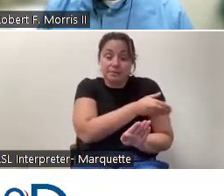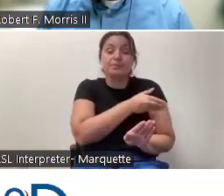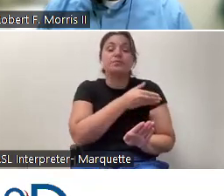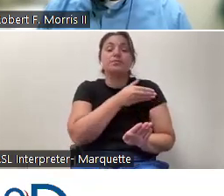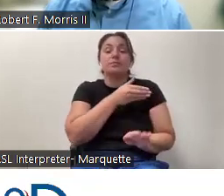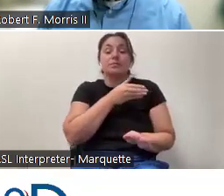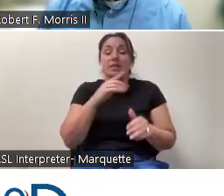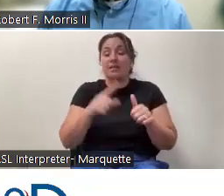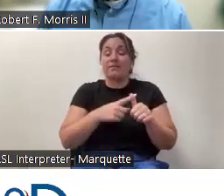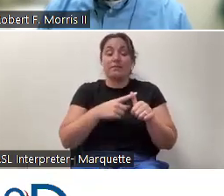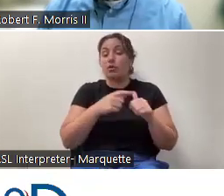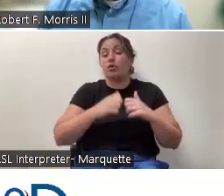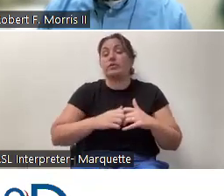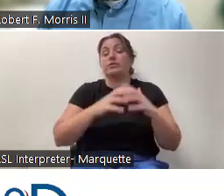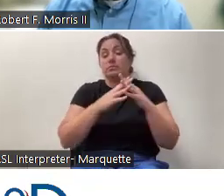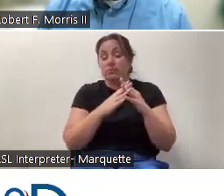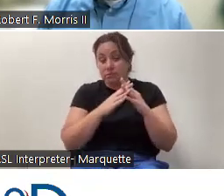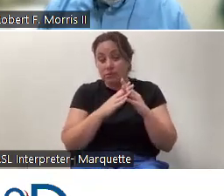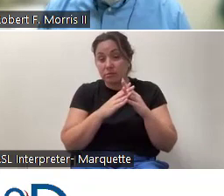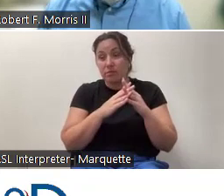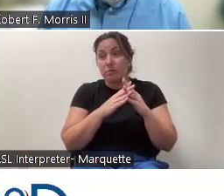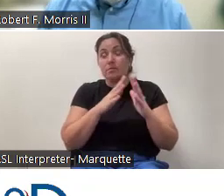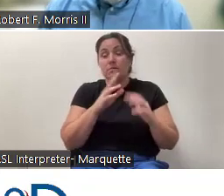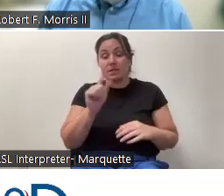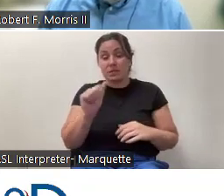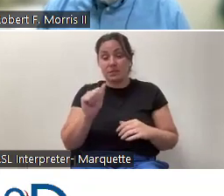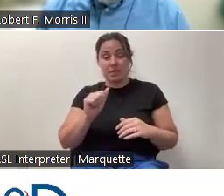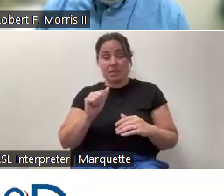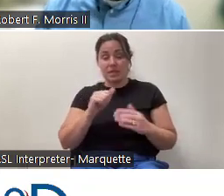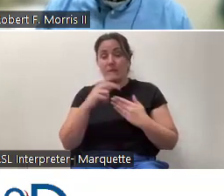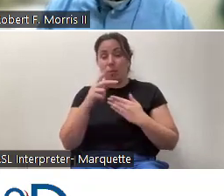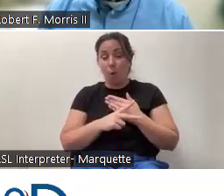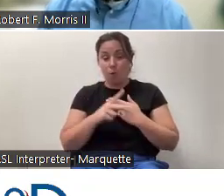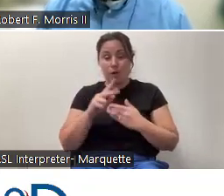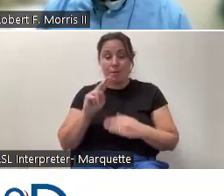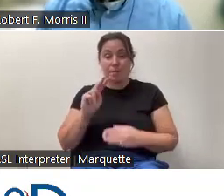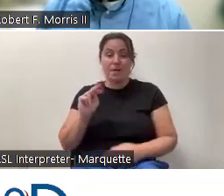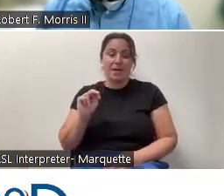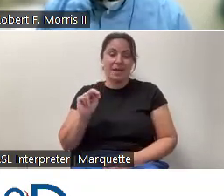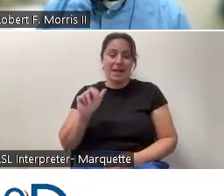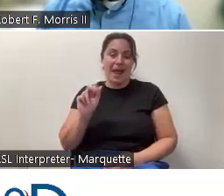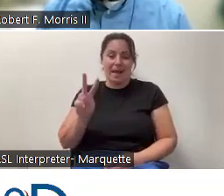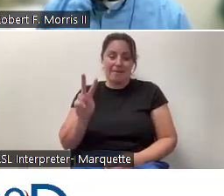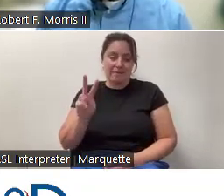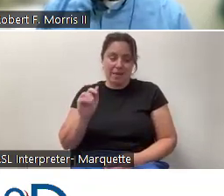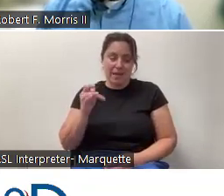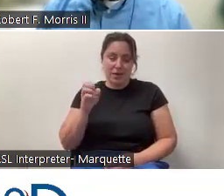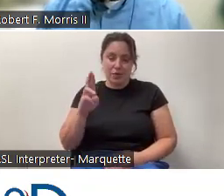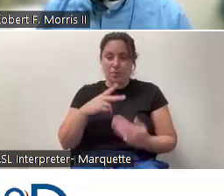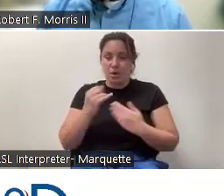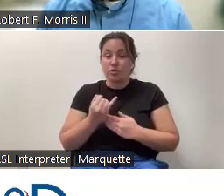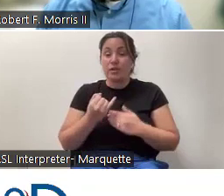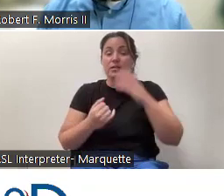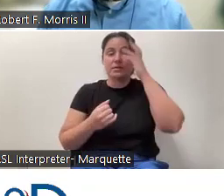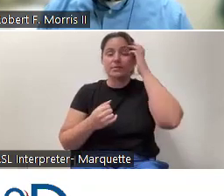first iteration of the Disability Program Navigator project. And it's a program